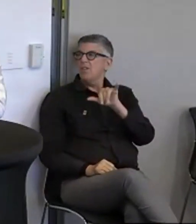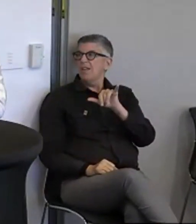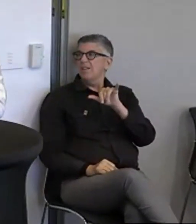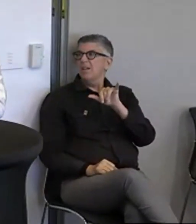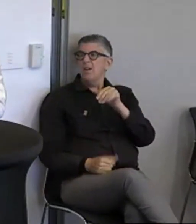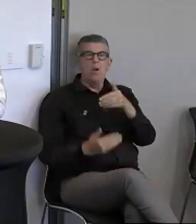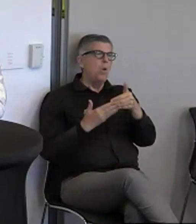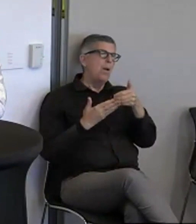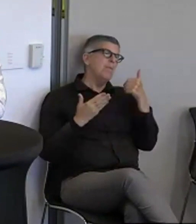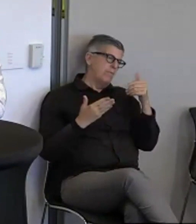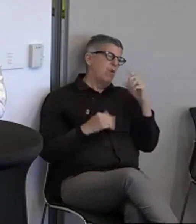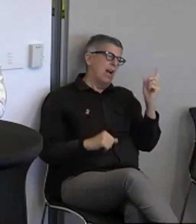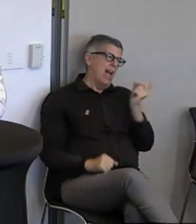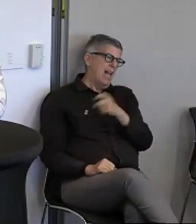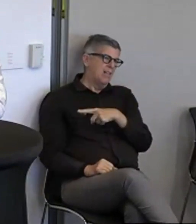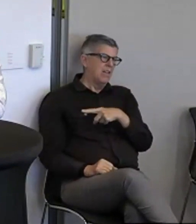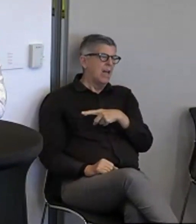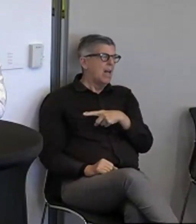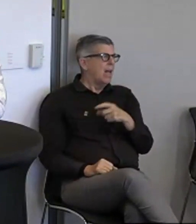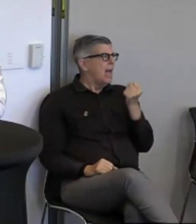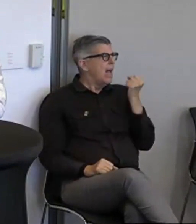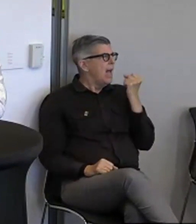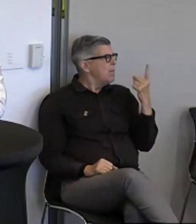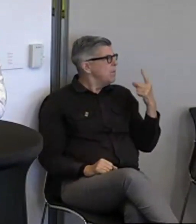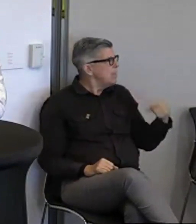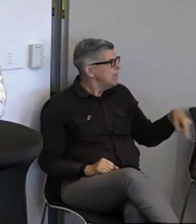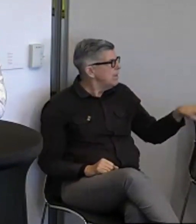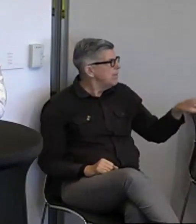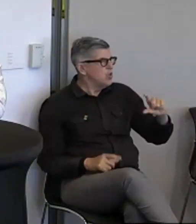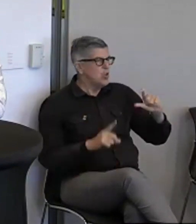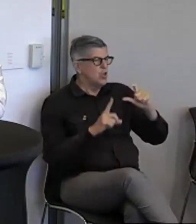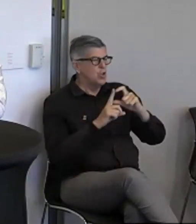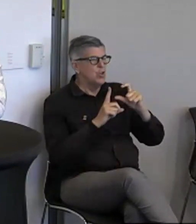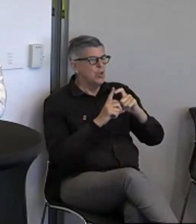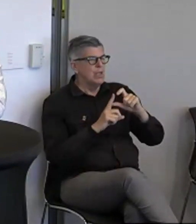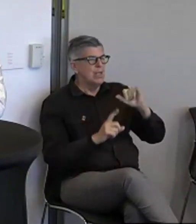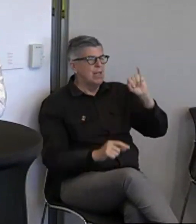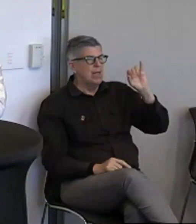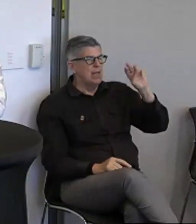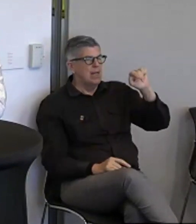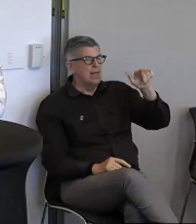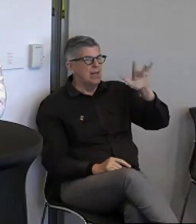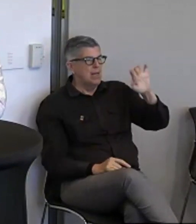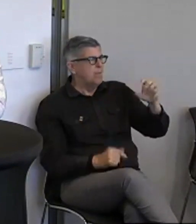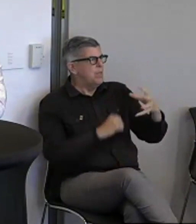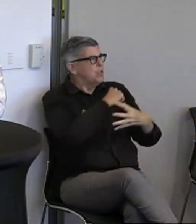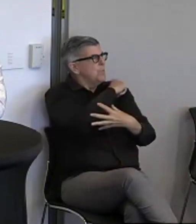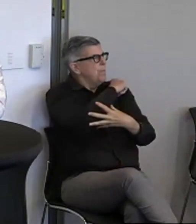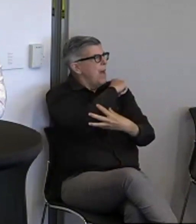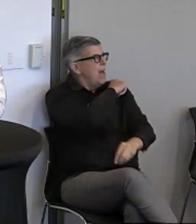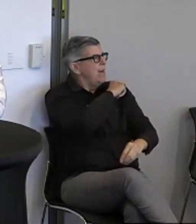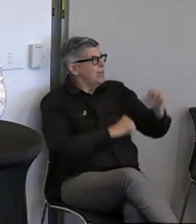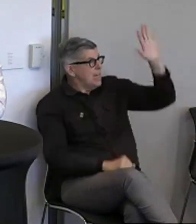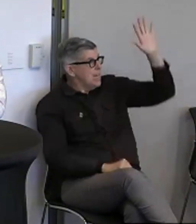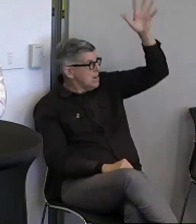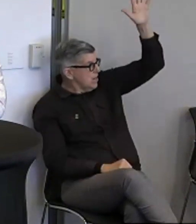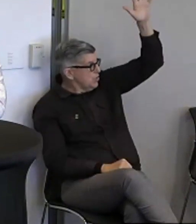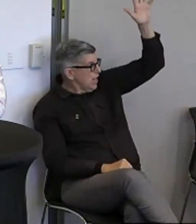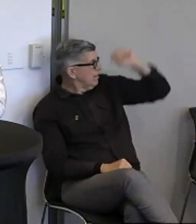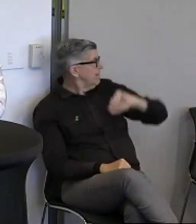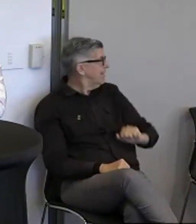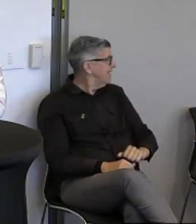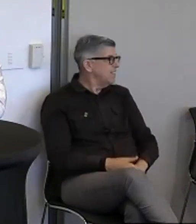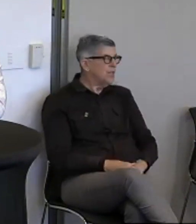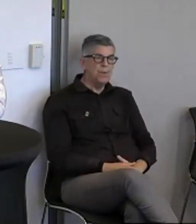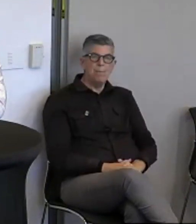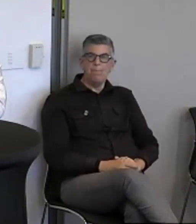before I ask Chancey the question, how many of you guys have heard the term image poverty in the space of tactile graphics, tactile media?